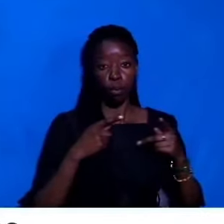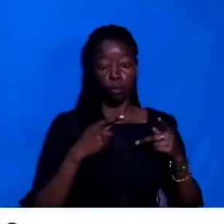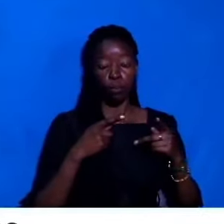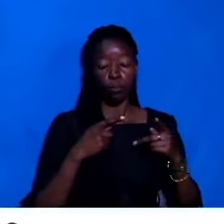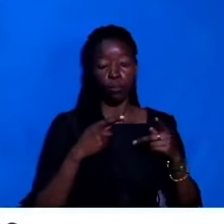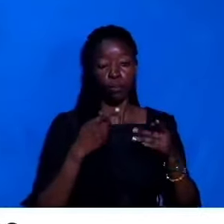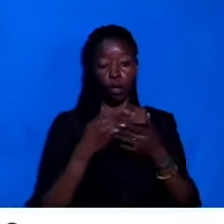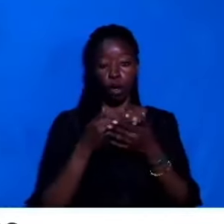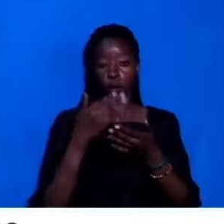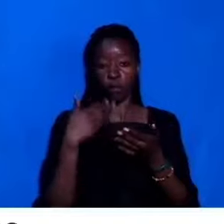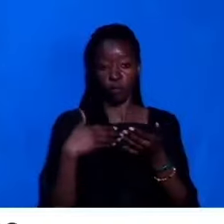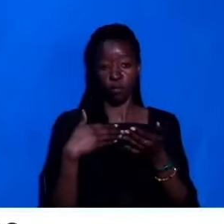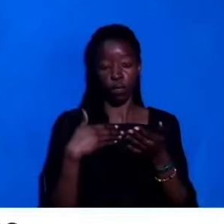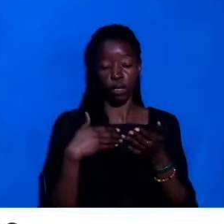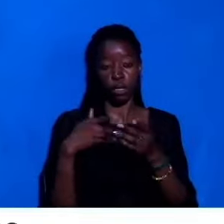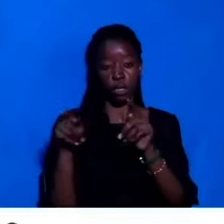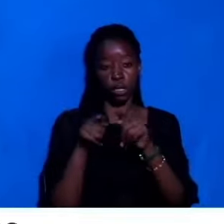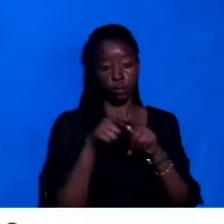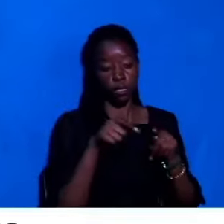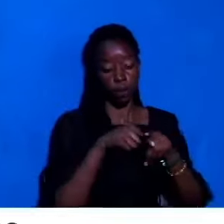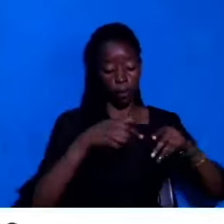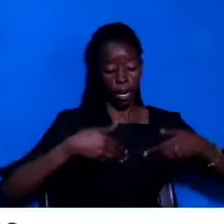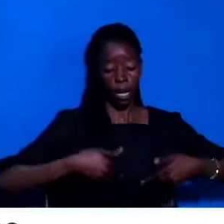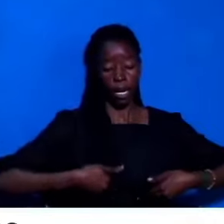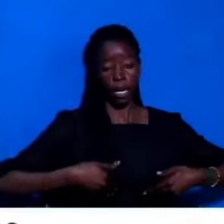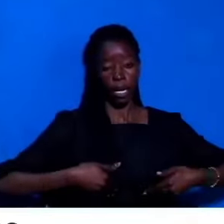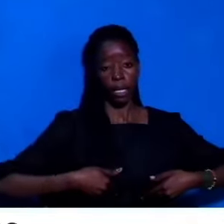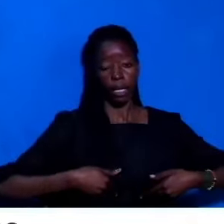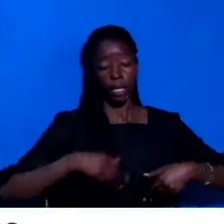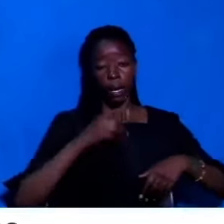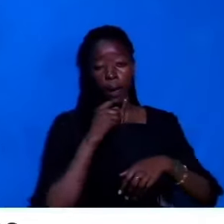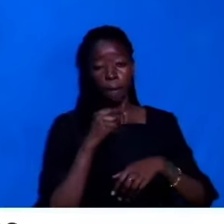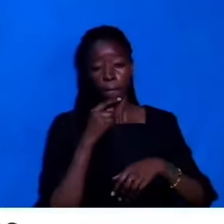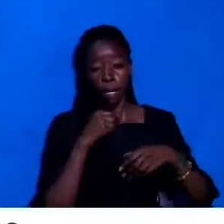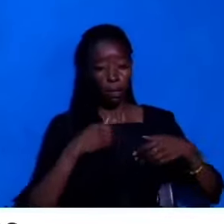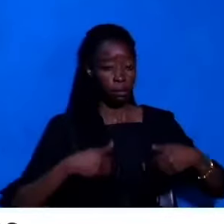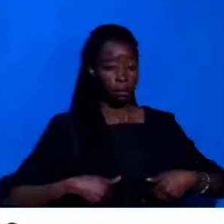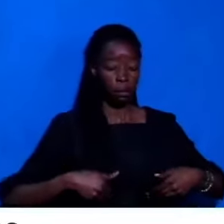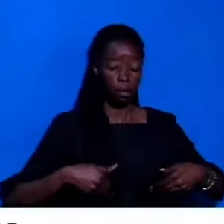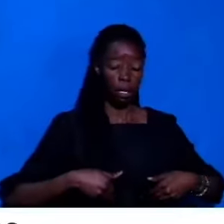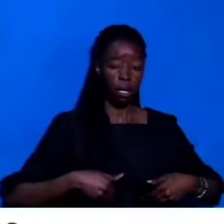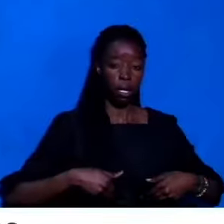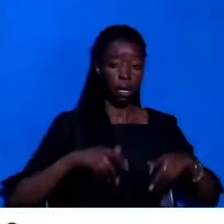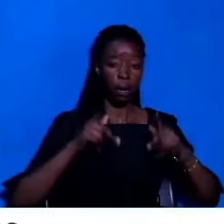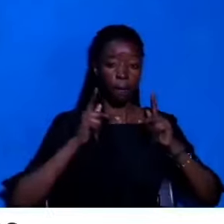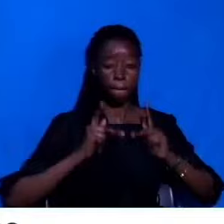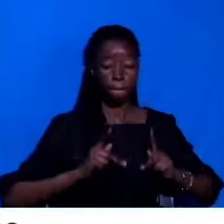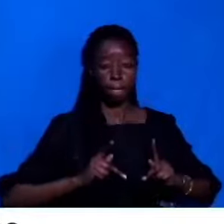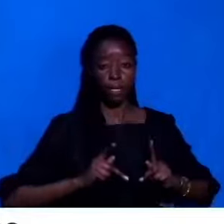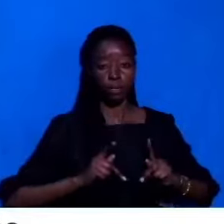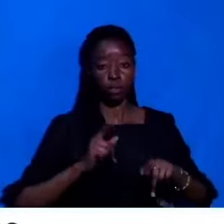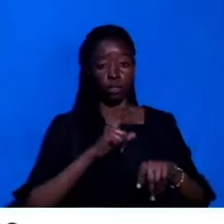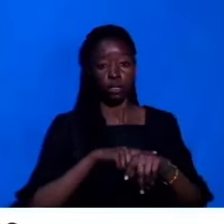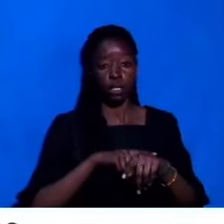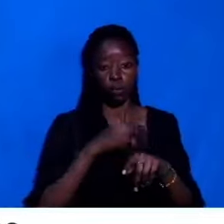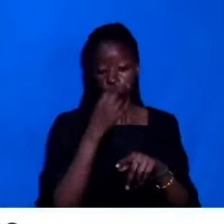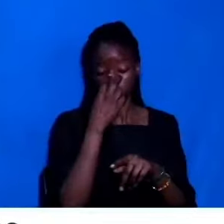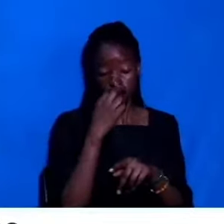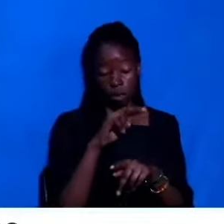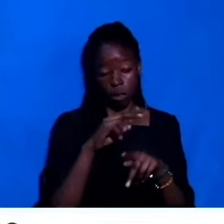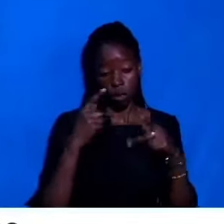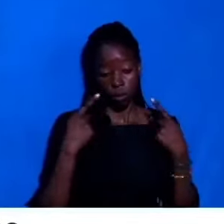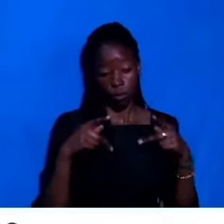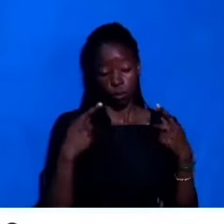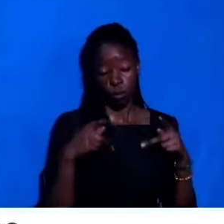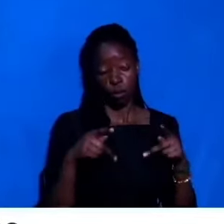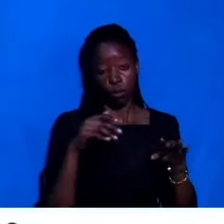As a young man, as a young girl, when you see people beaten in life, some of them drunkards, some of them lost in drugs, we should